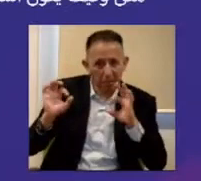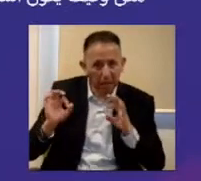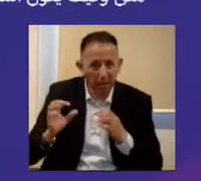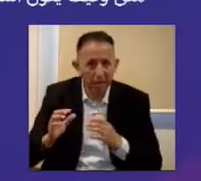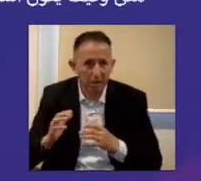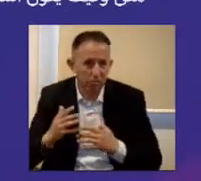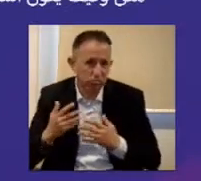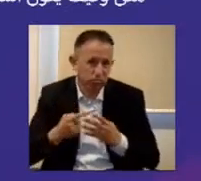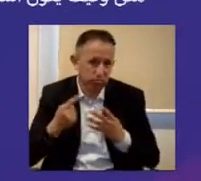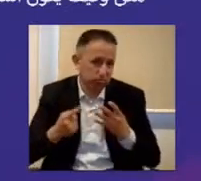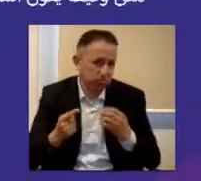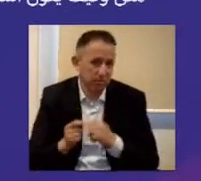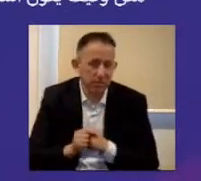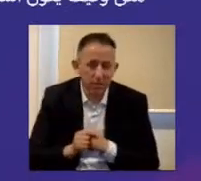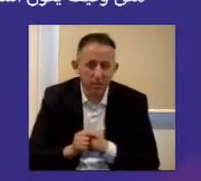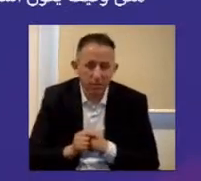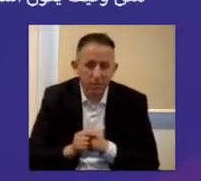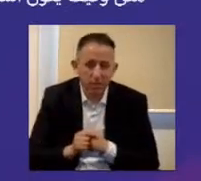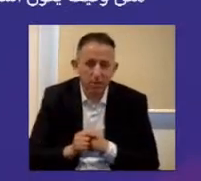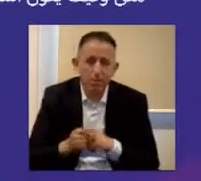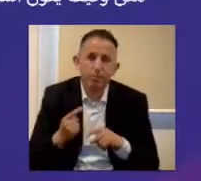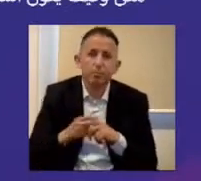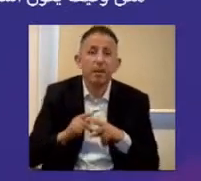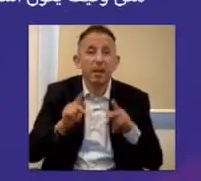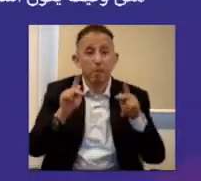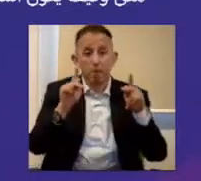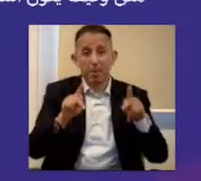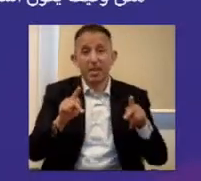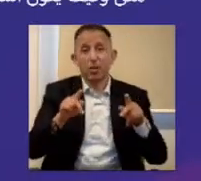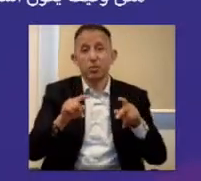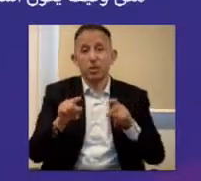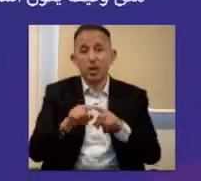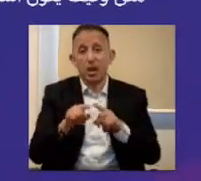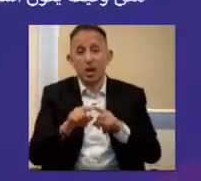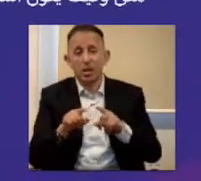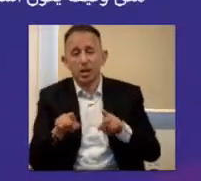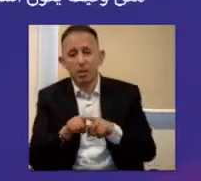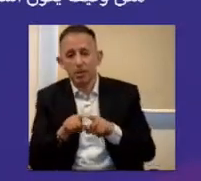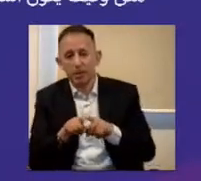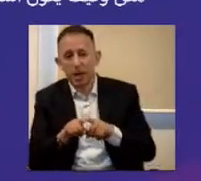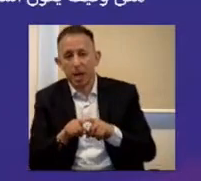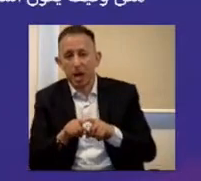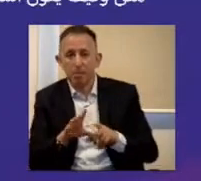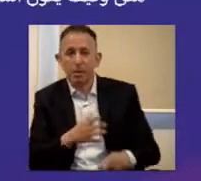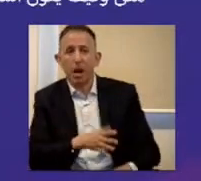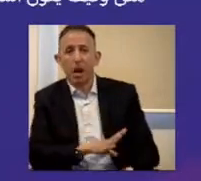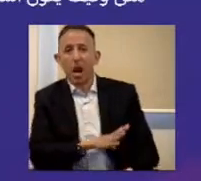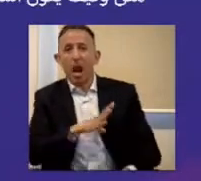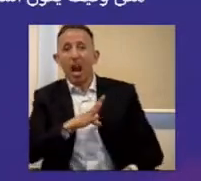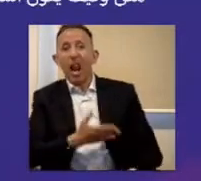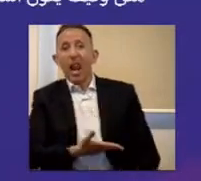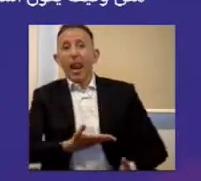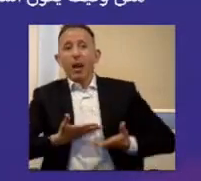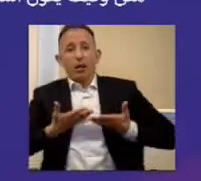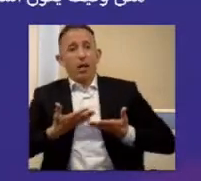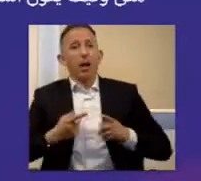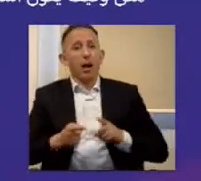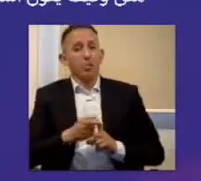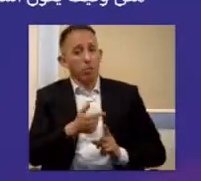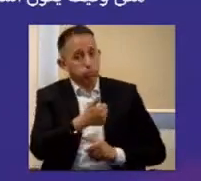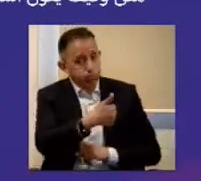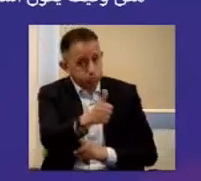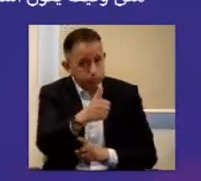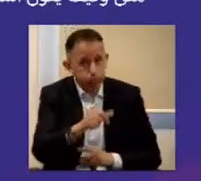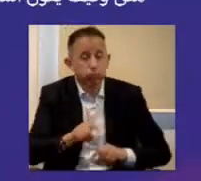with machine? Let me point to this report by the Council of Europe 2 years ago by Holmes and his co-authors about